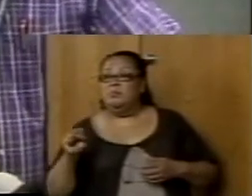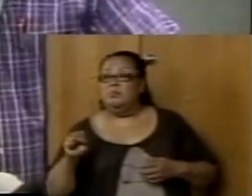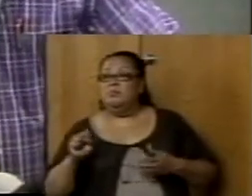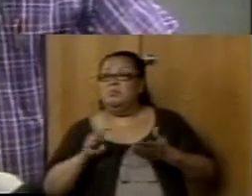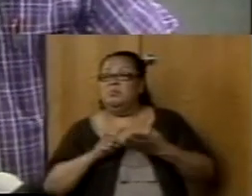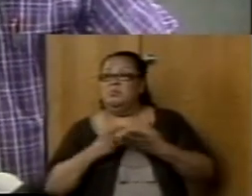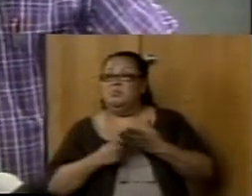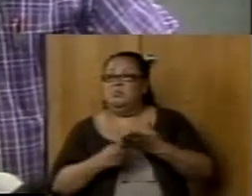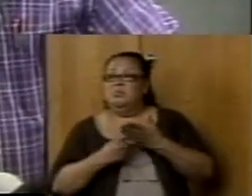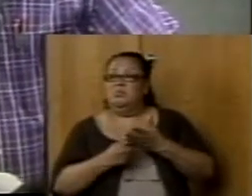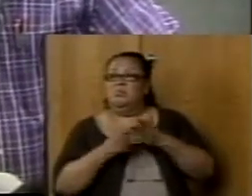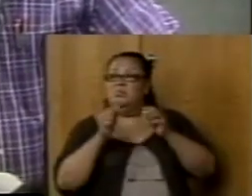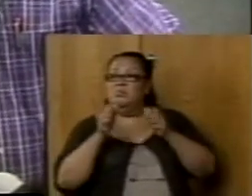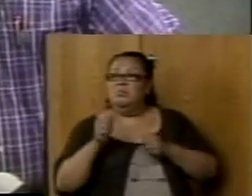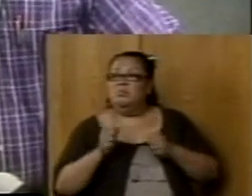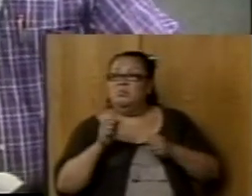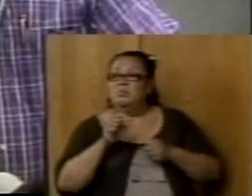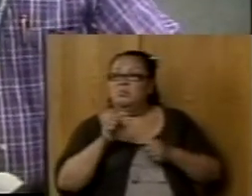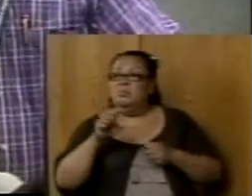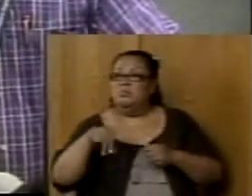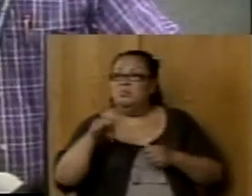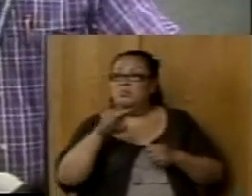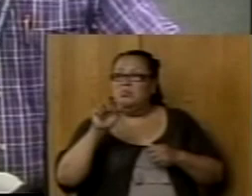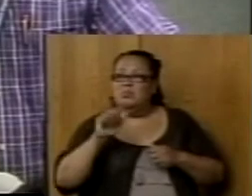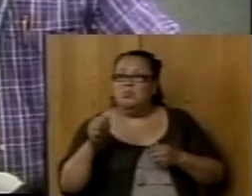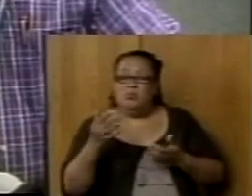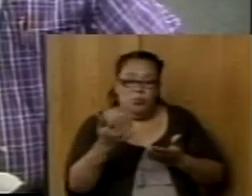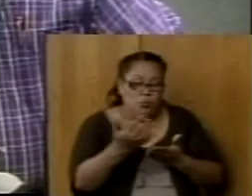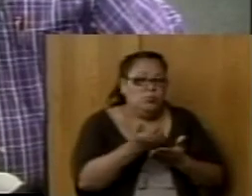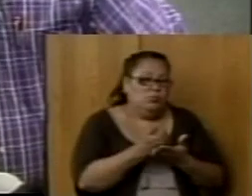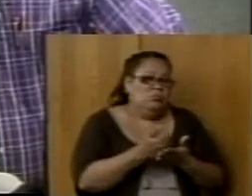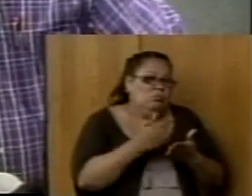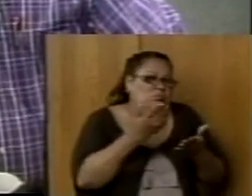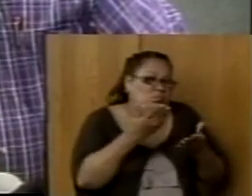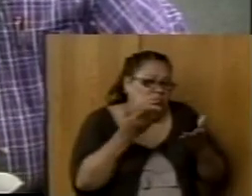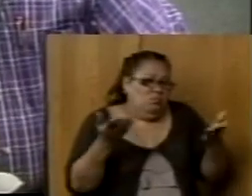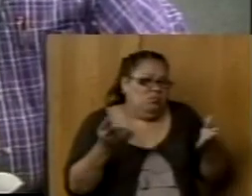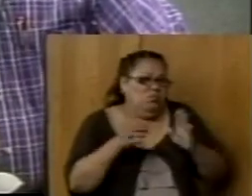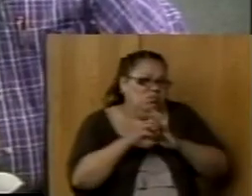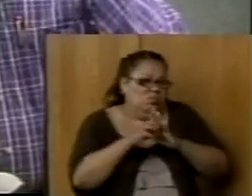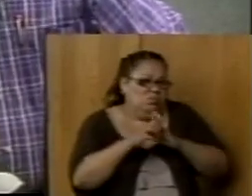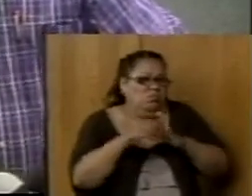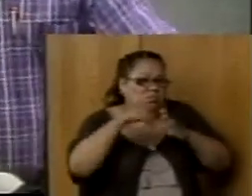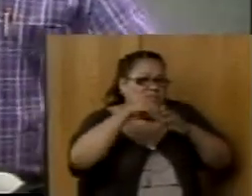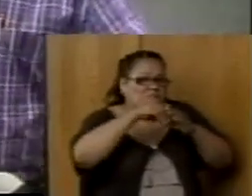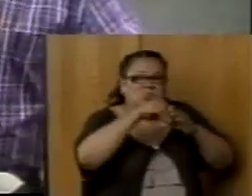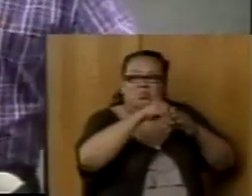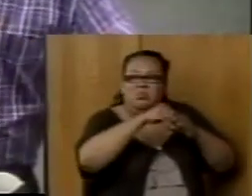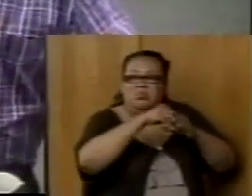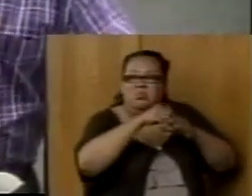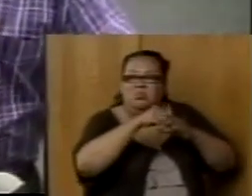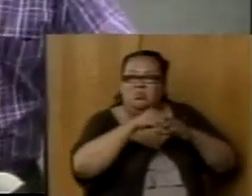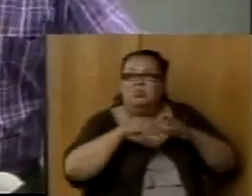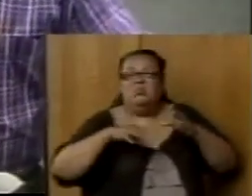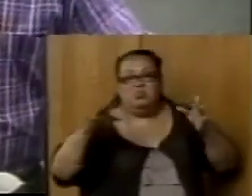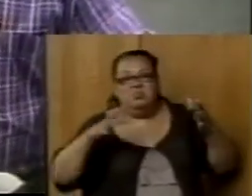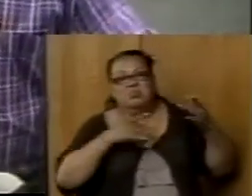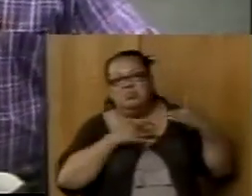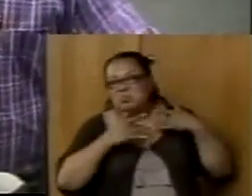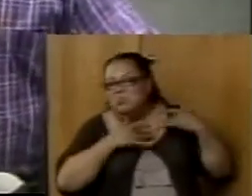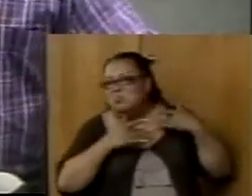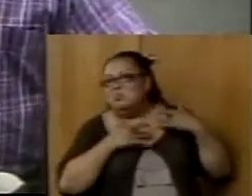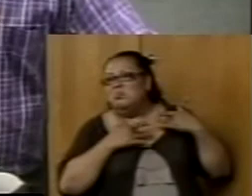air quality. We take several samples indoors. We take several samples in the immediate vicinity of